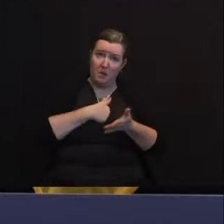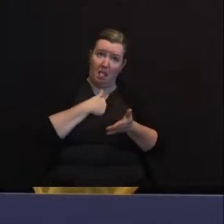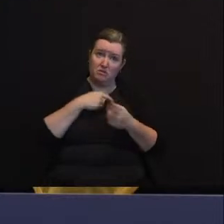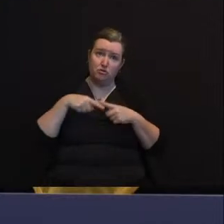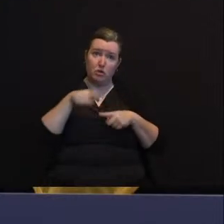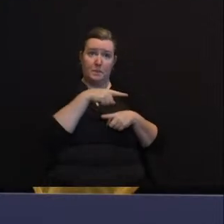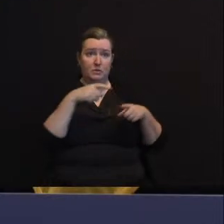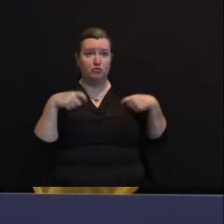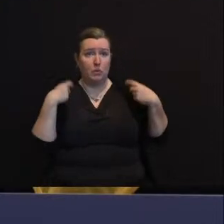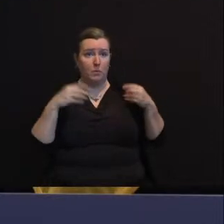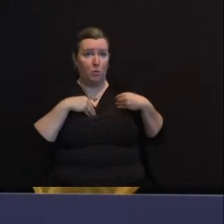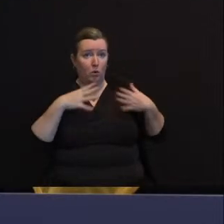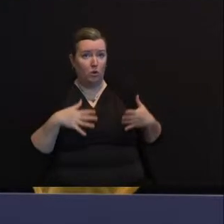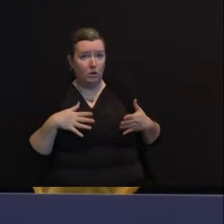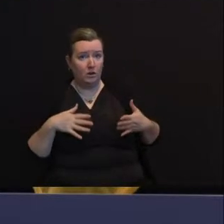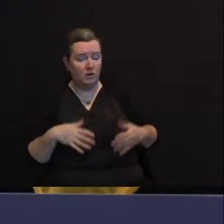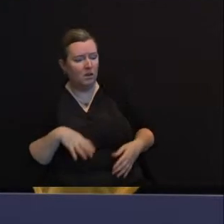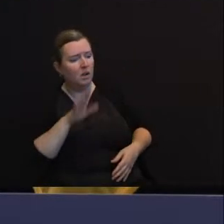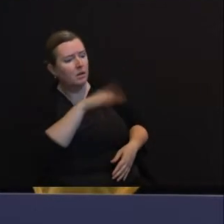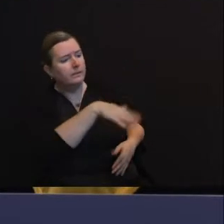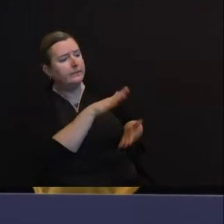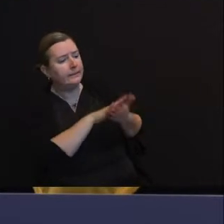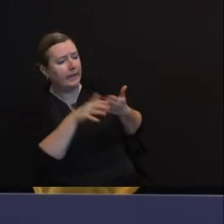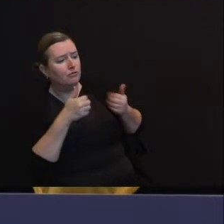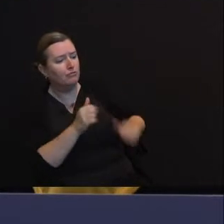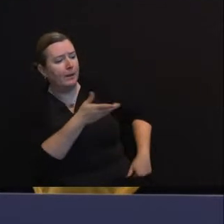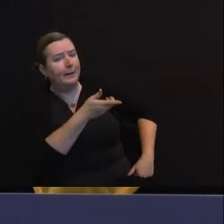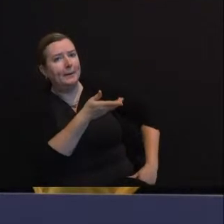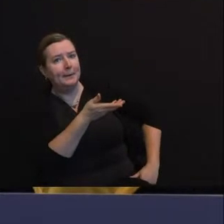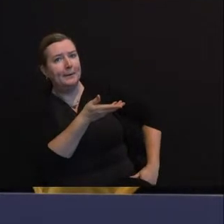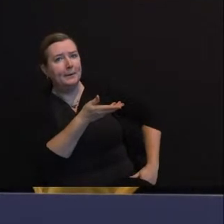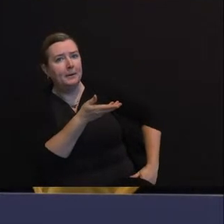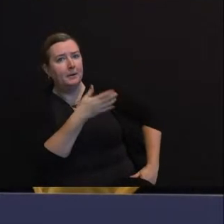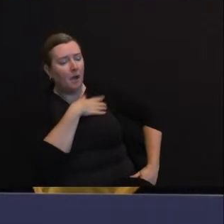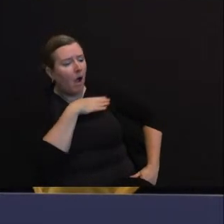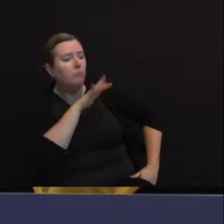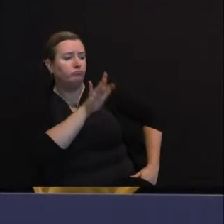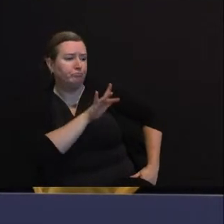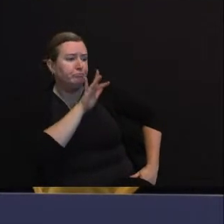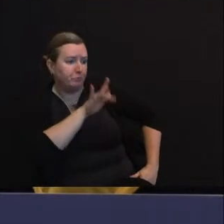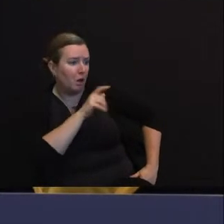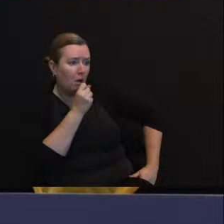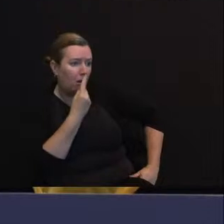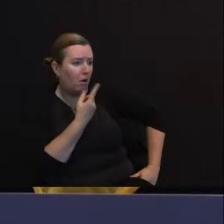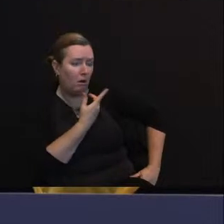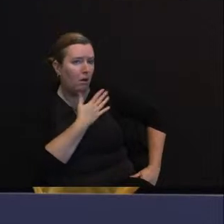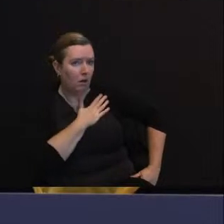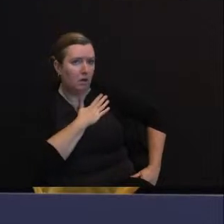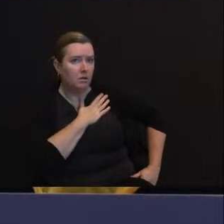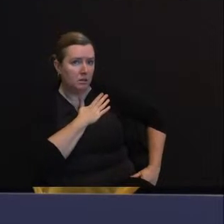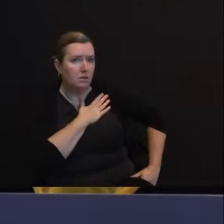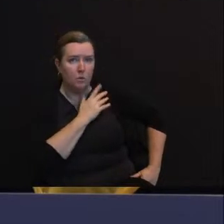Nice try. They have my sympathy, that's for sure, and they have been an extraordinary good group of folks to deal